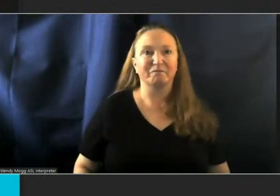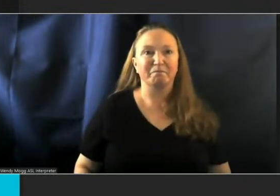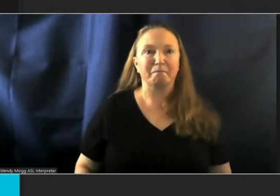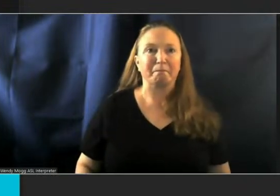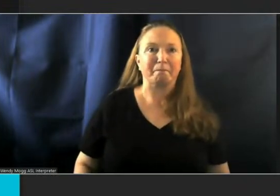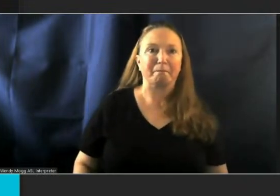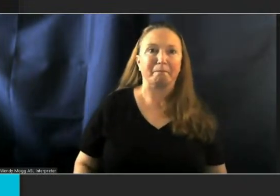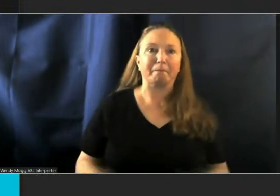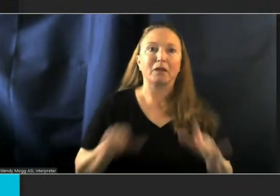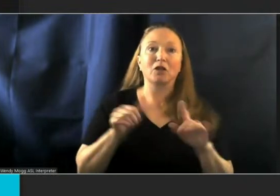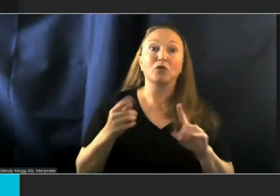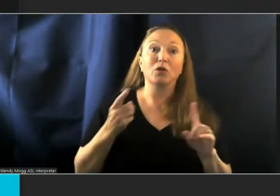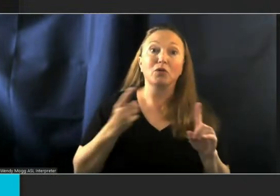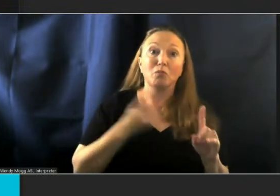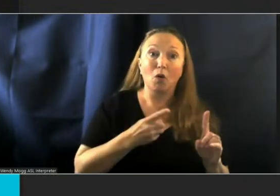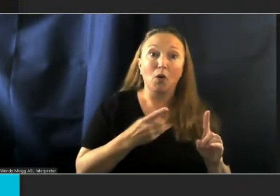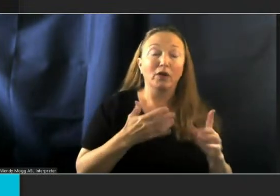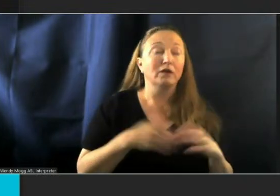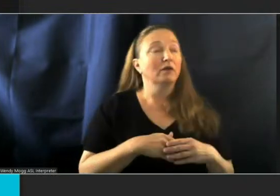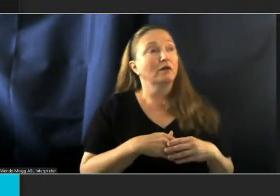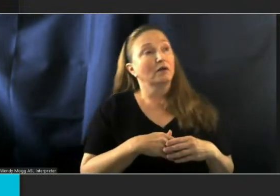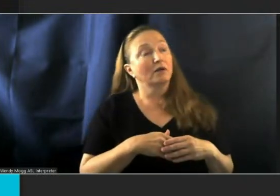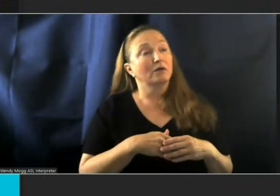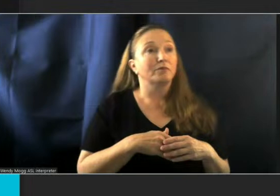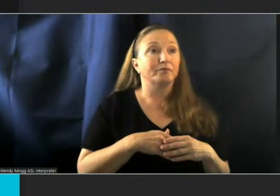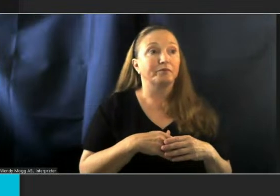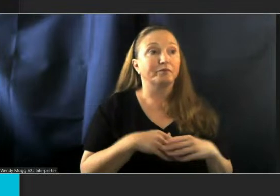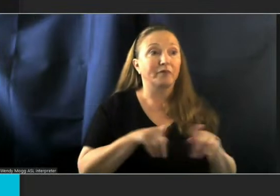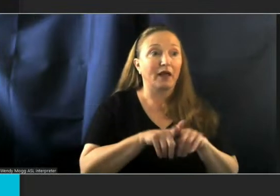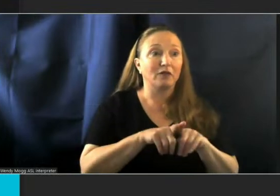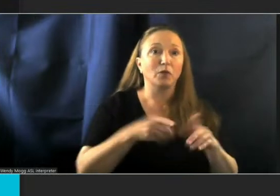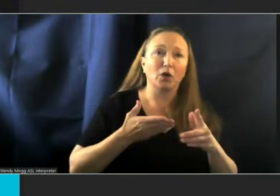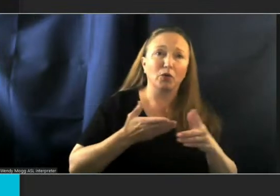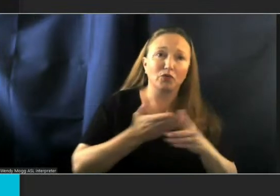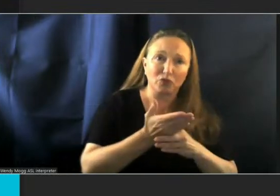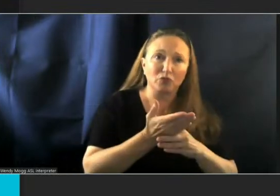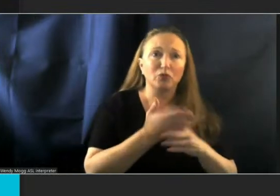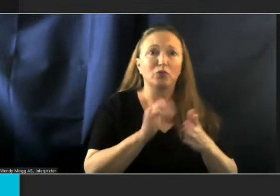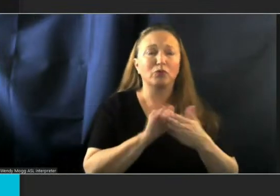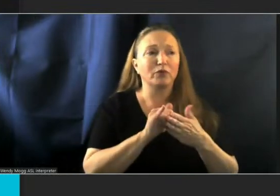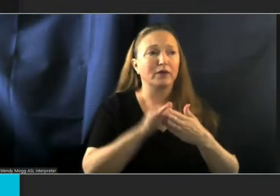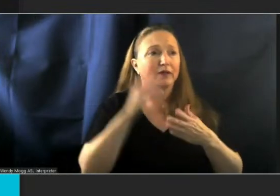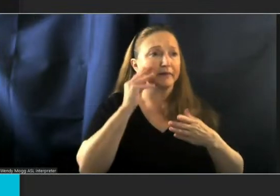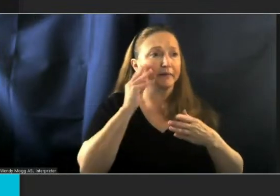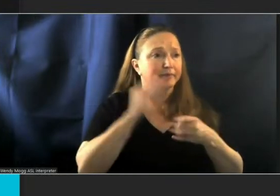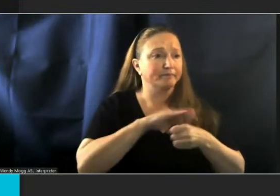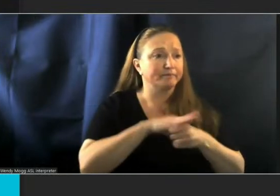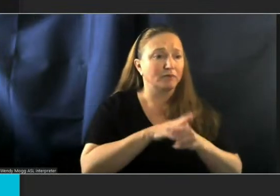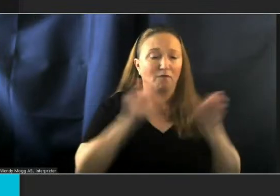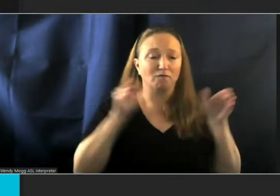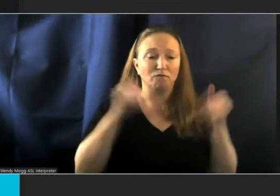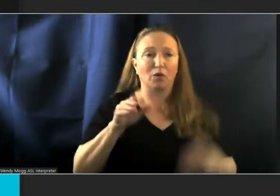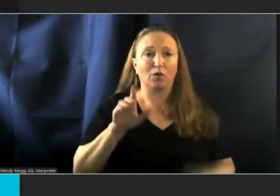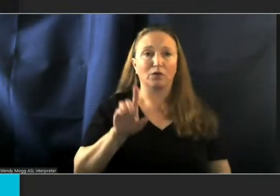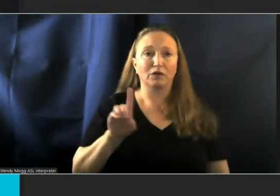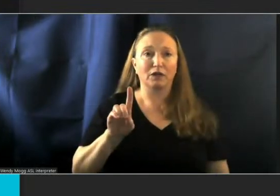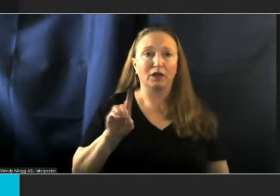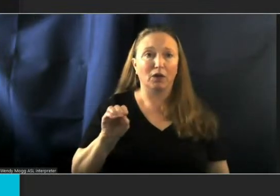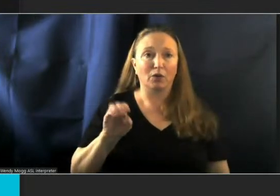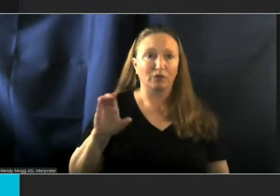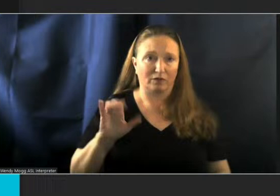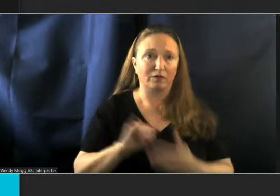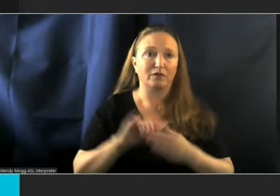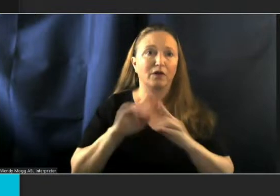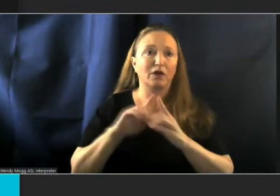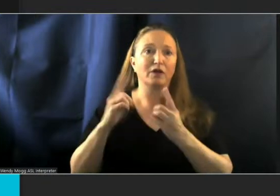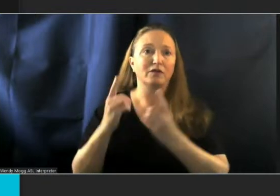Another point I want to make is that as we go through this pandemic, the focus of our DOC, who's presenting today, our Departmental